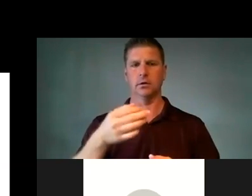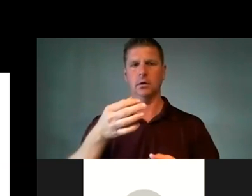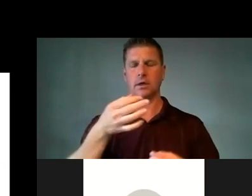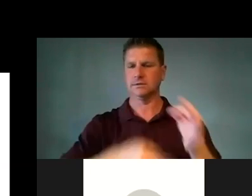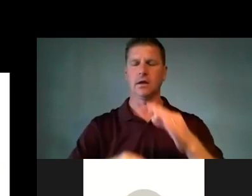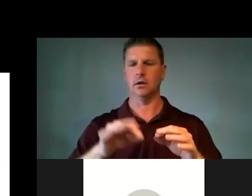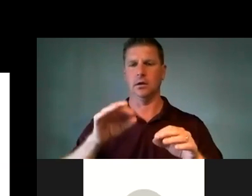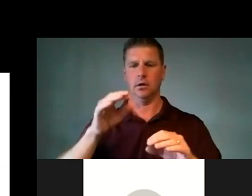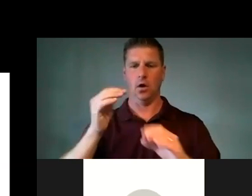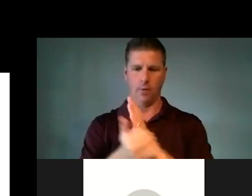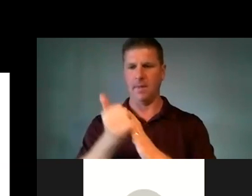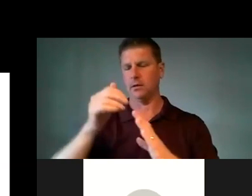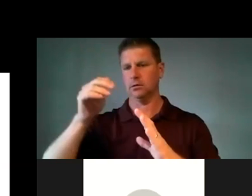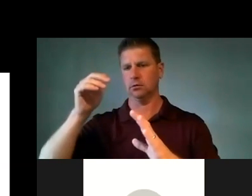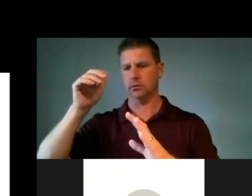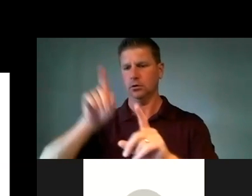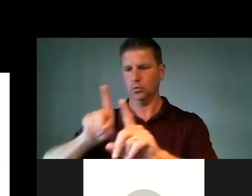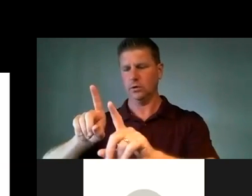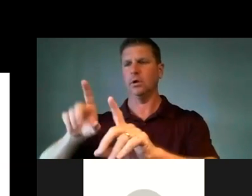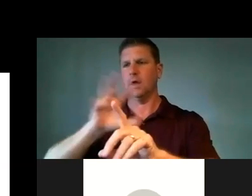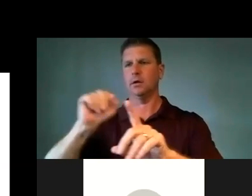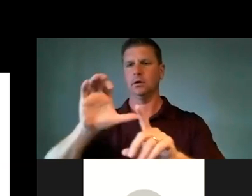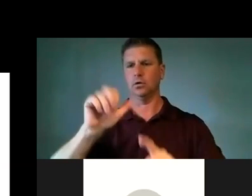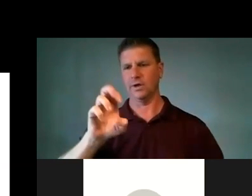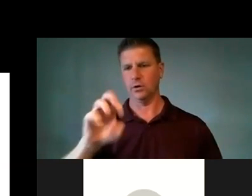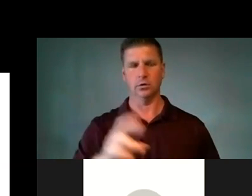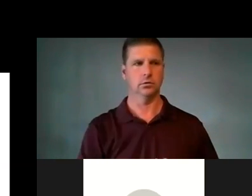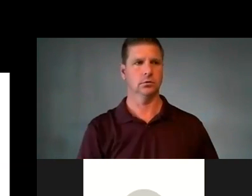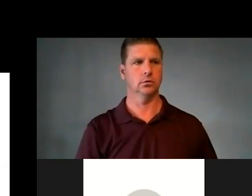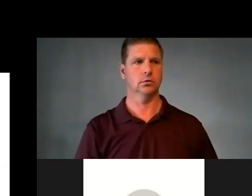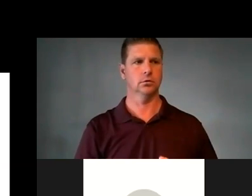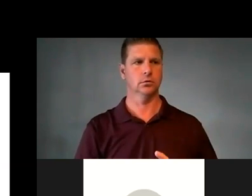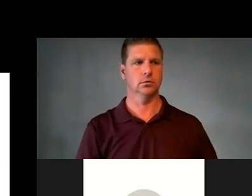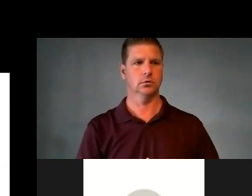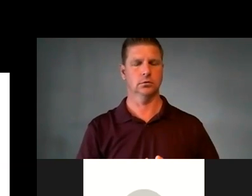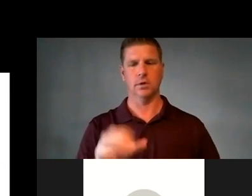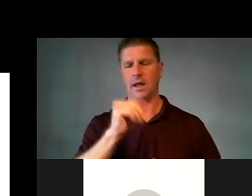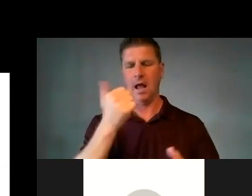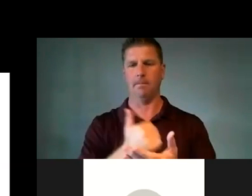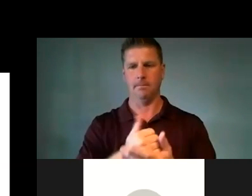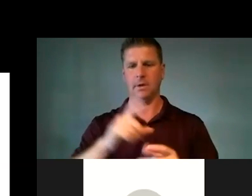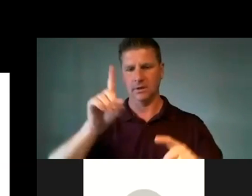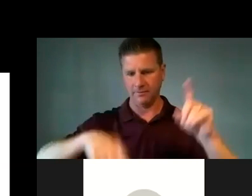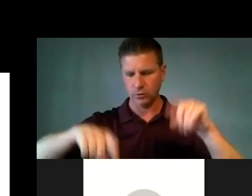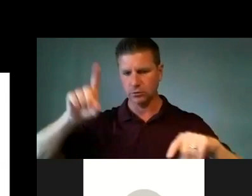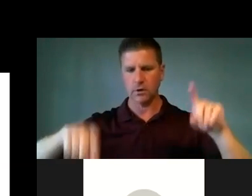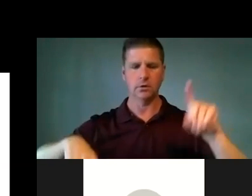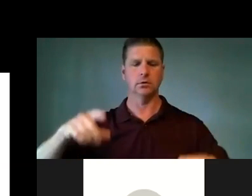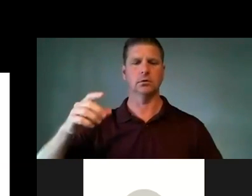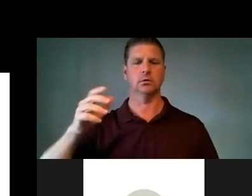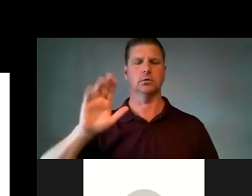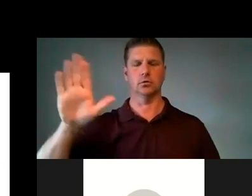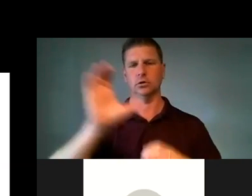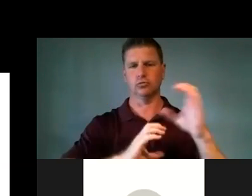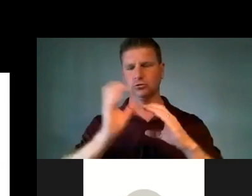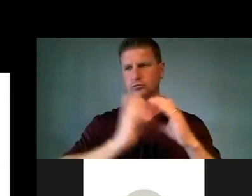up automatically with an apprenticeship and a career. Absolutely. And it also then helped to diversify the construction and